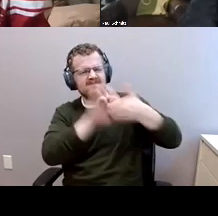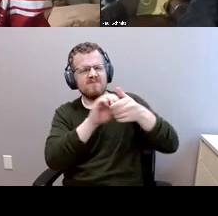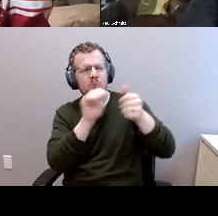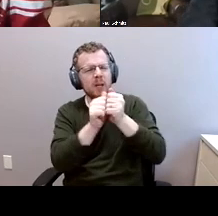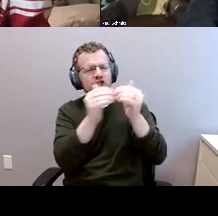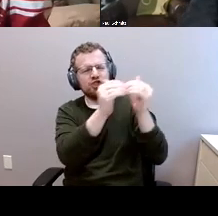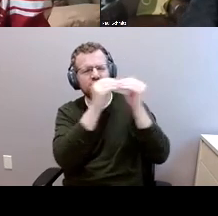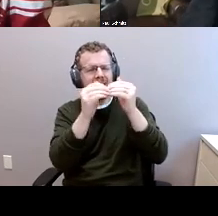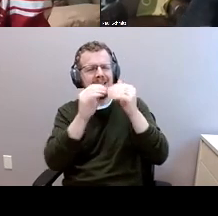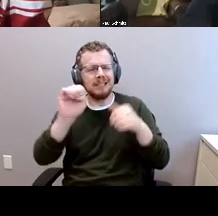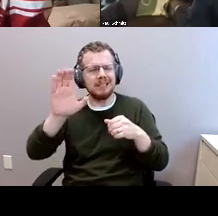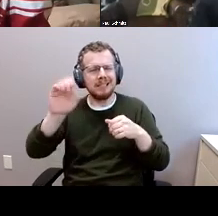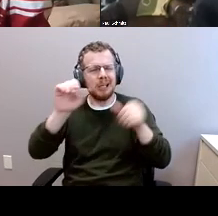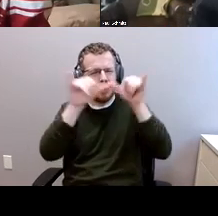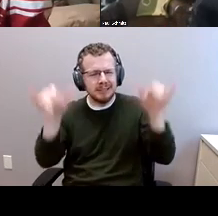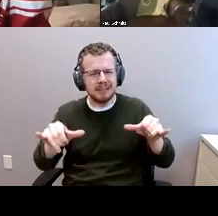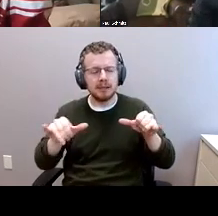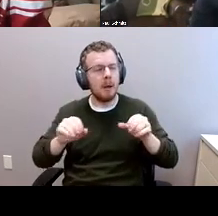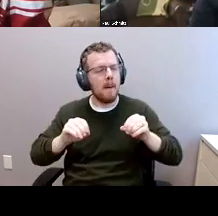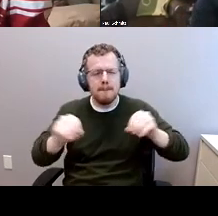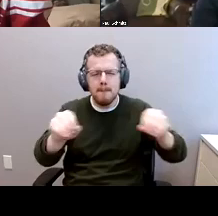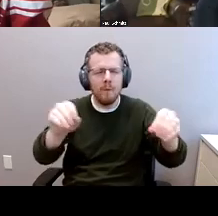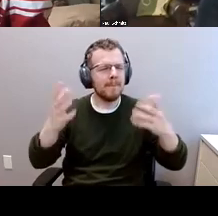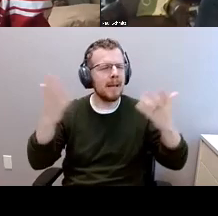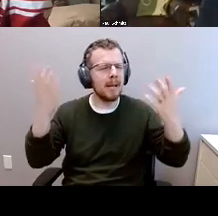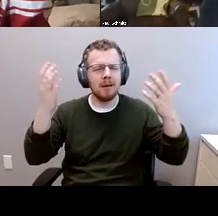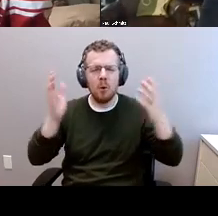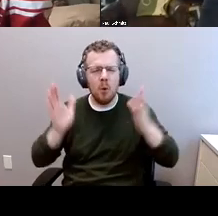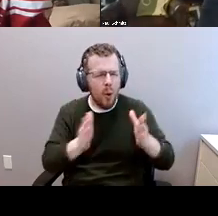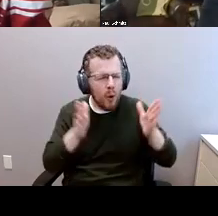movement, organizers, base builders, legal work,